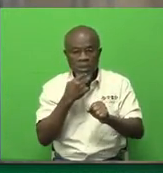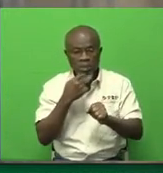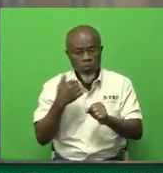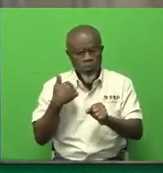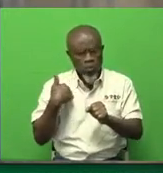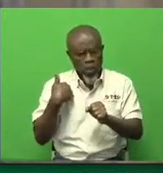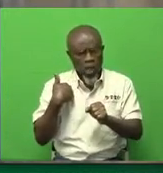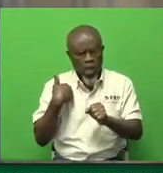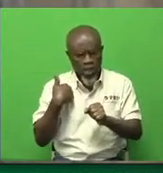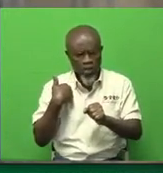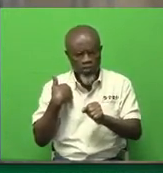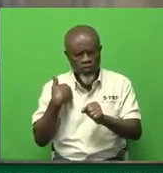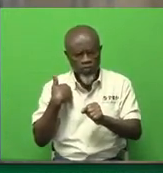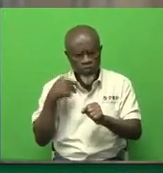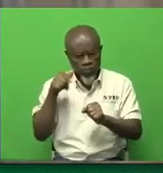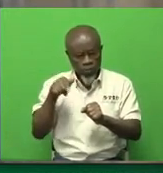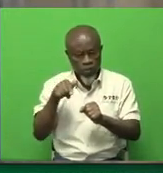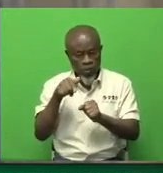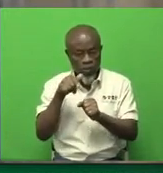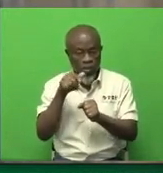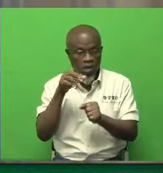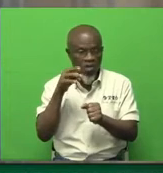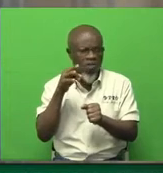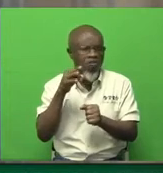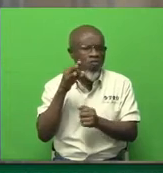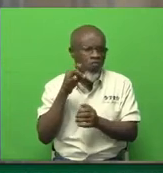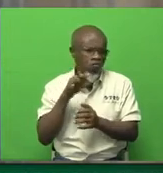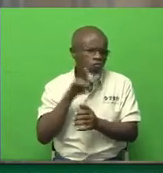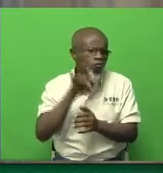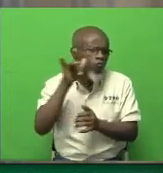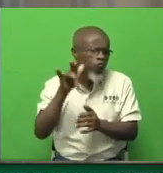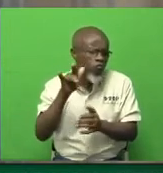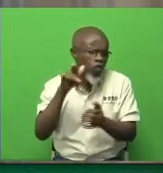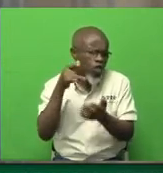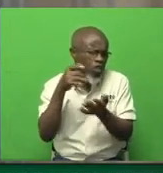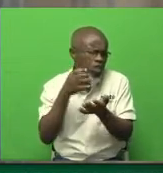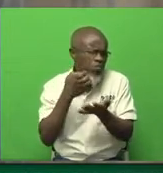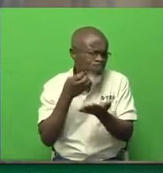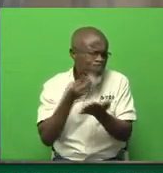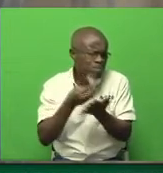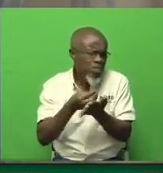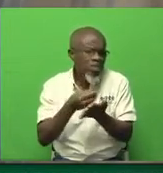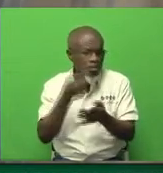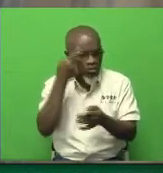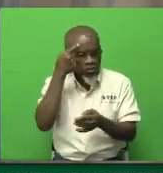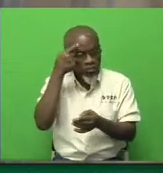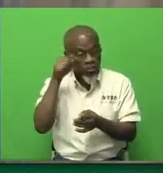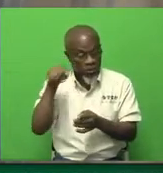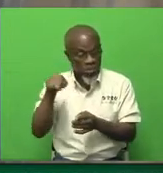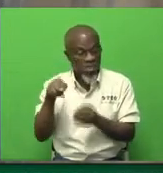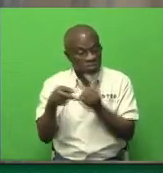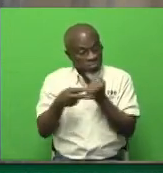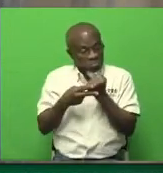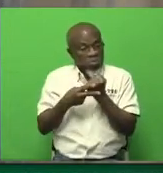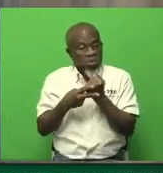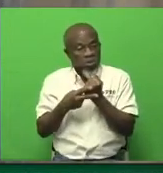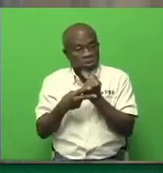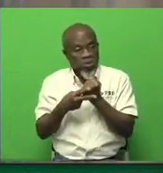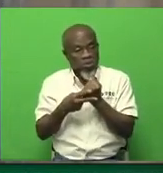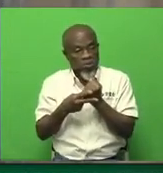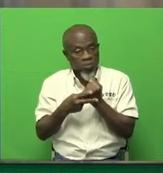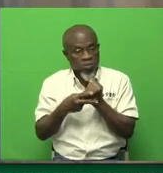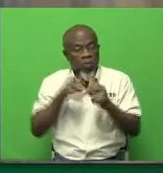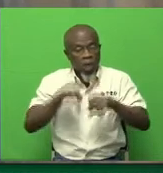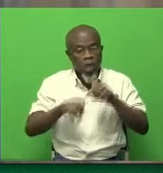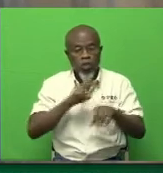bank these institutions are part of conglomerates earning foreign exchange to trade forward and backward